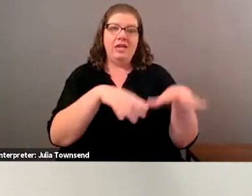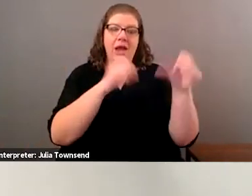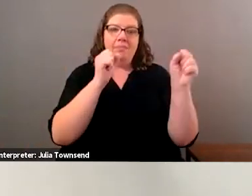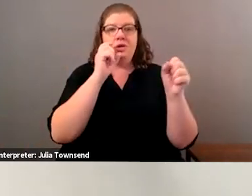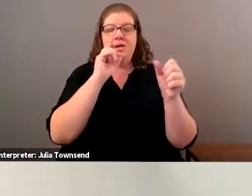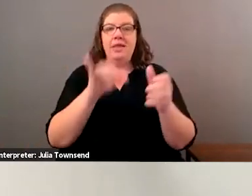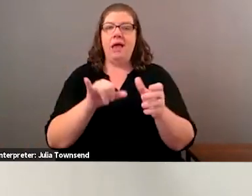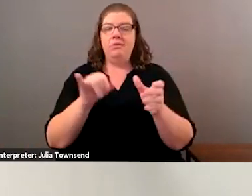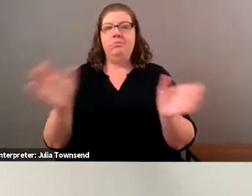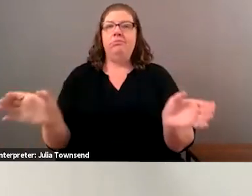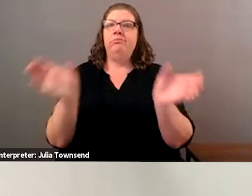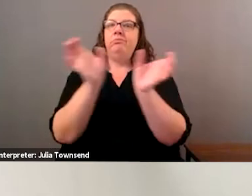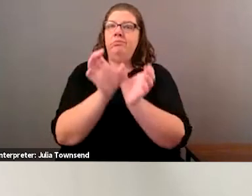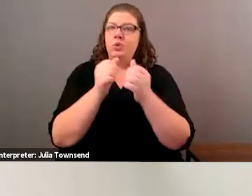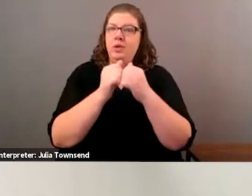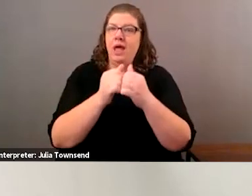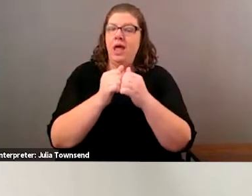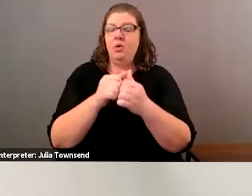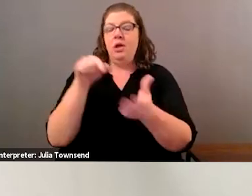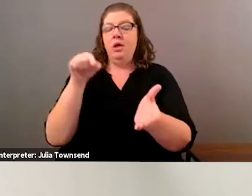is basically a